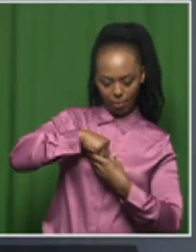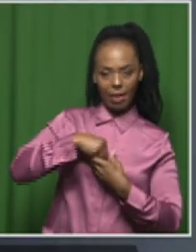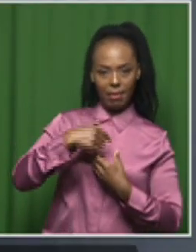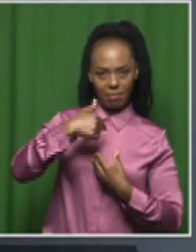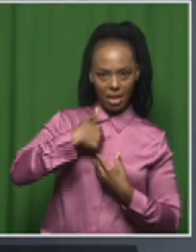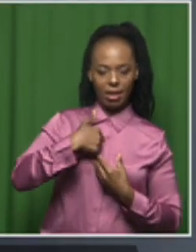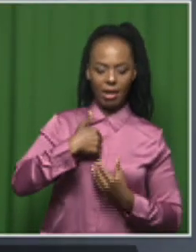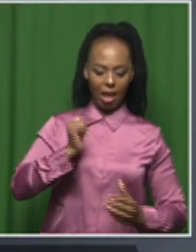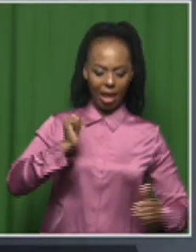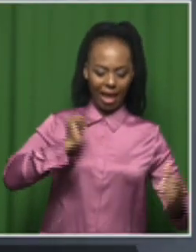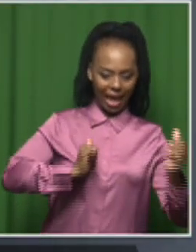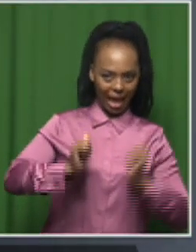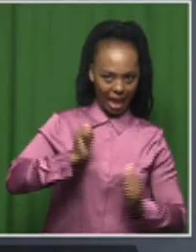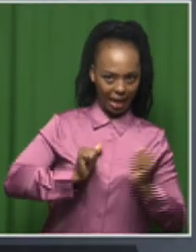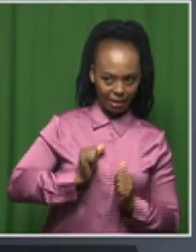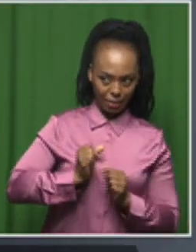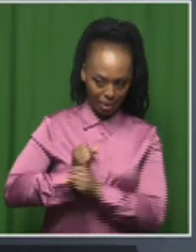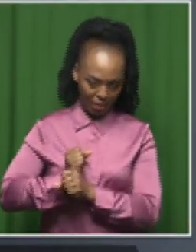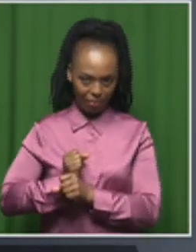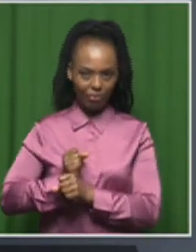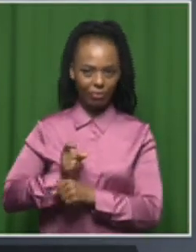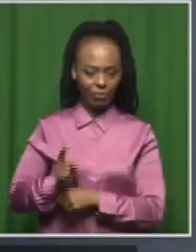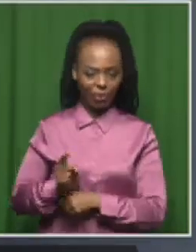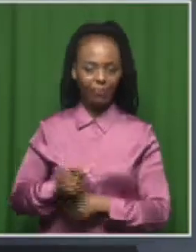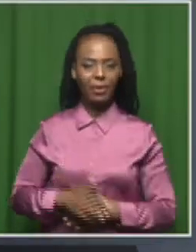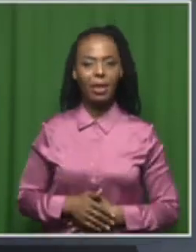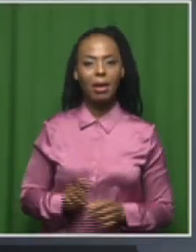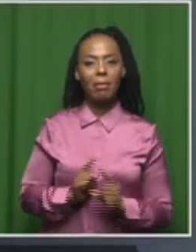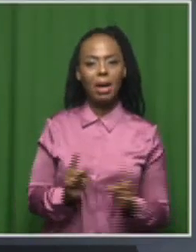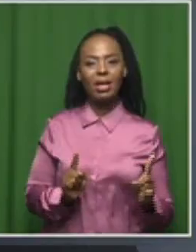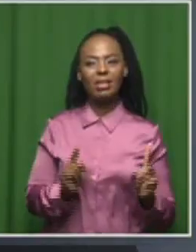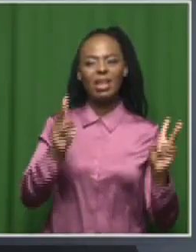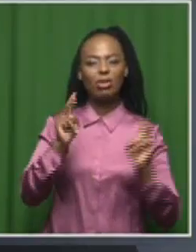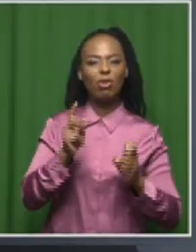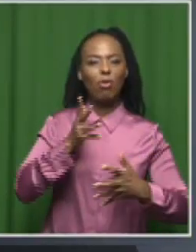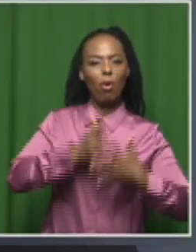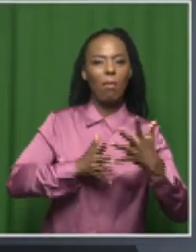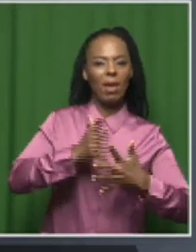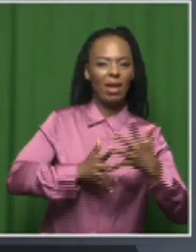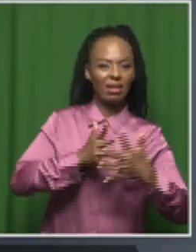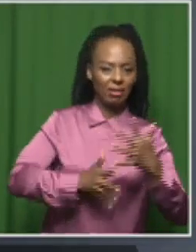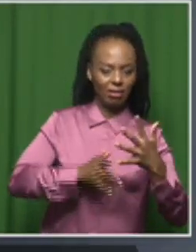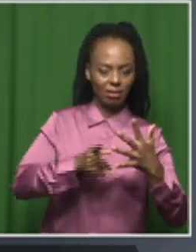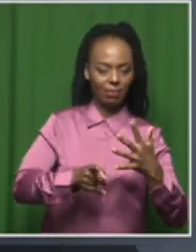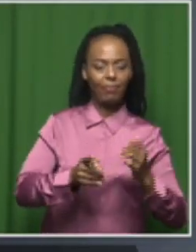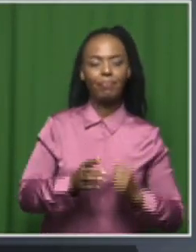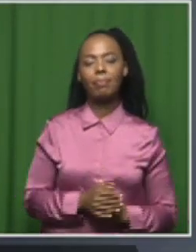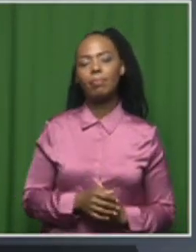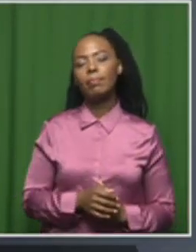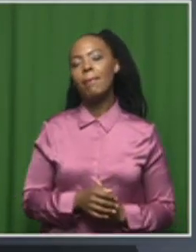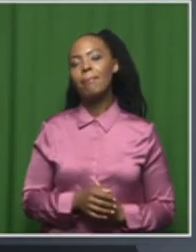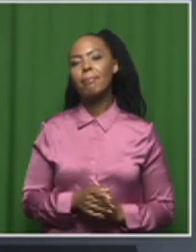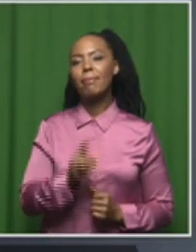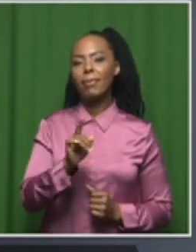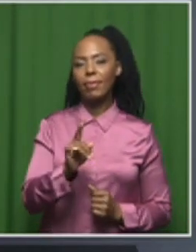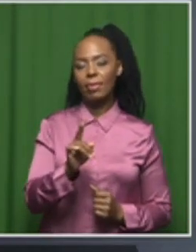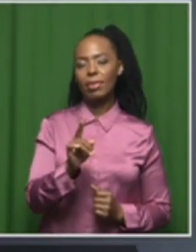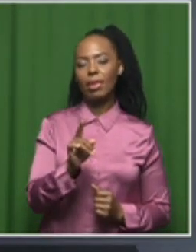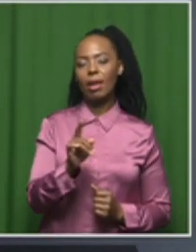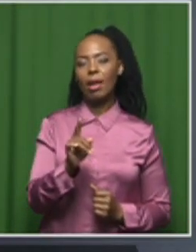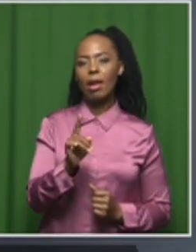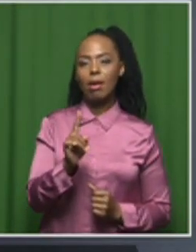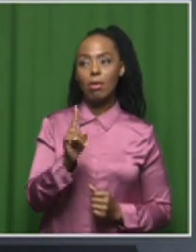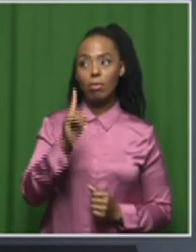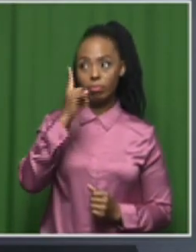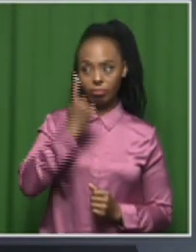And I think with comedy and the dramatics, going back to the first part of your question, I think